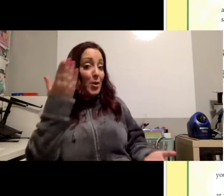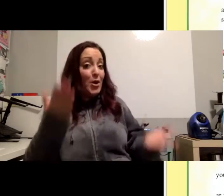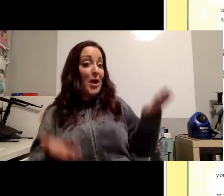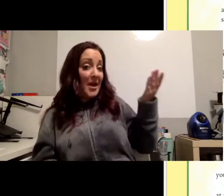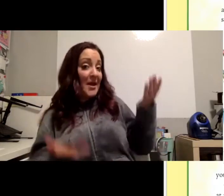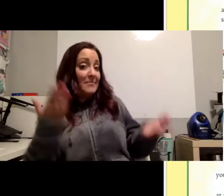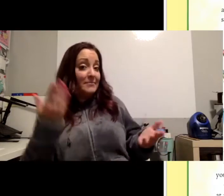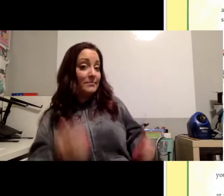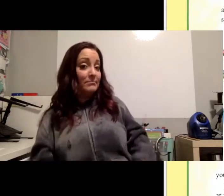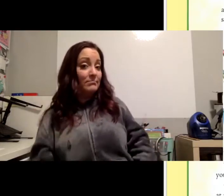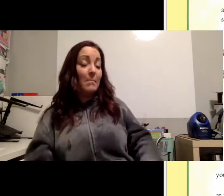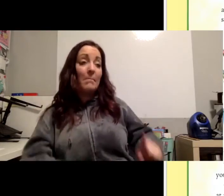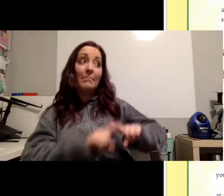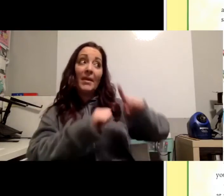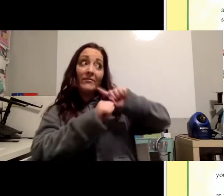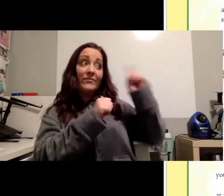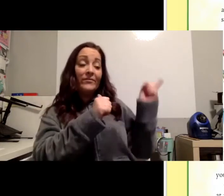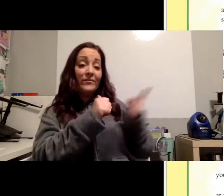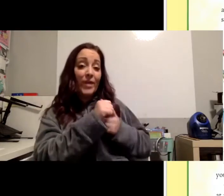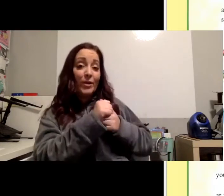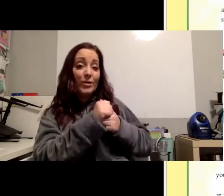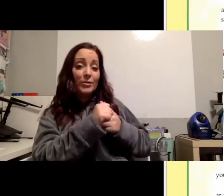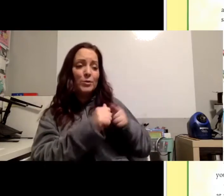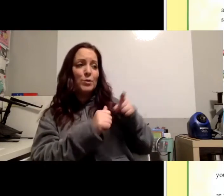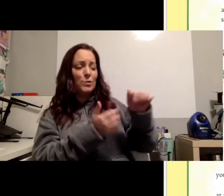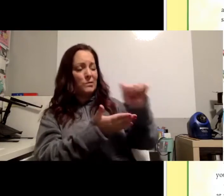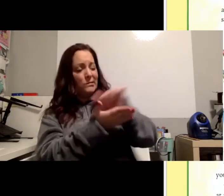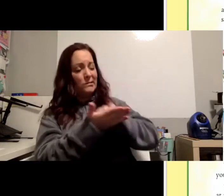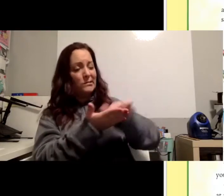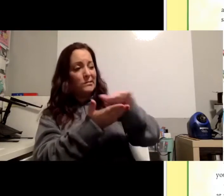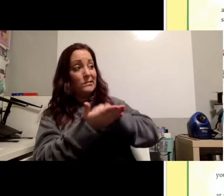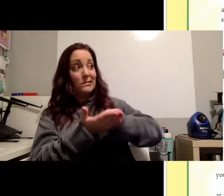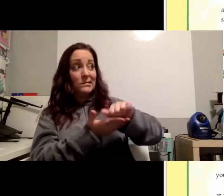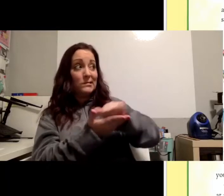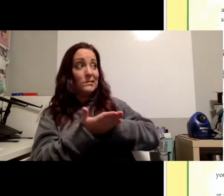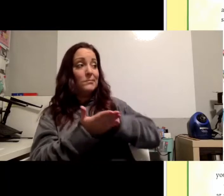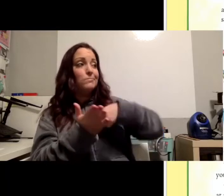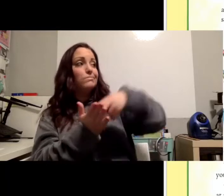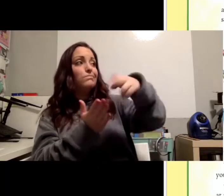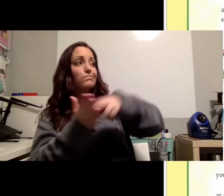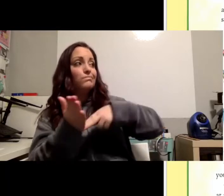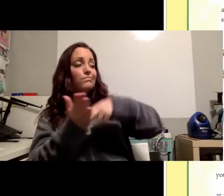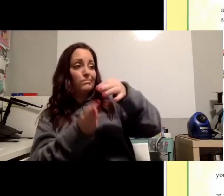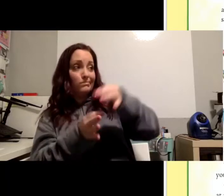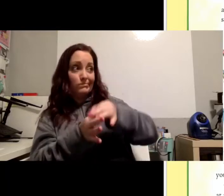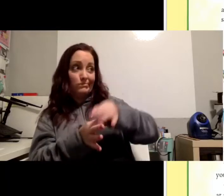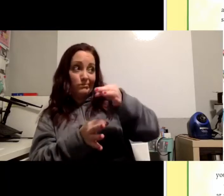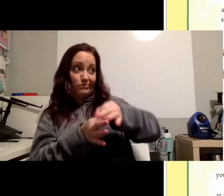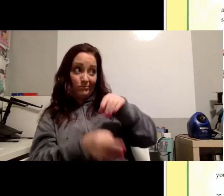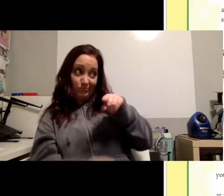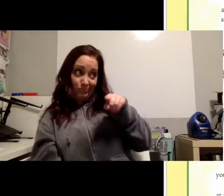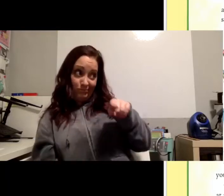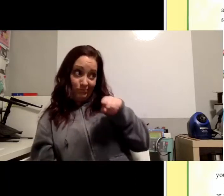"Perhaps," answered the Signmaker, "but not before you clean these brushes."